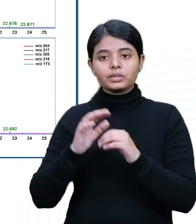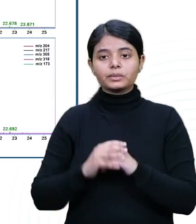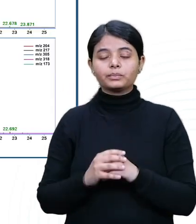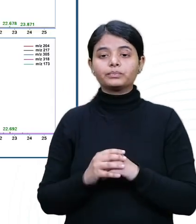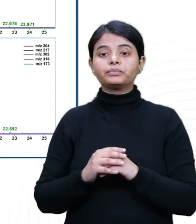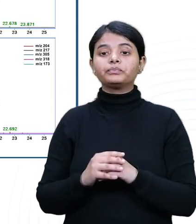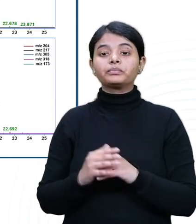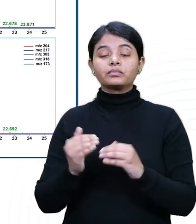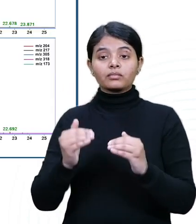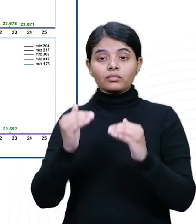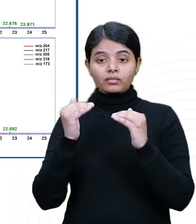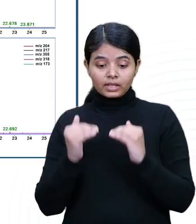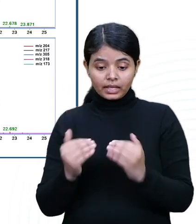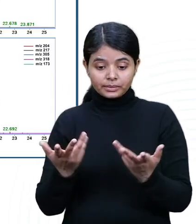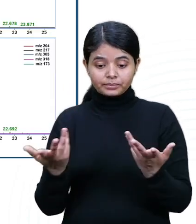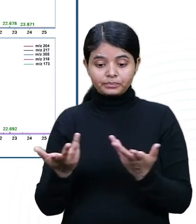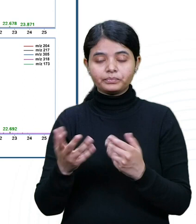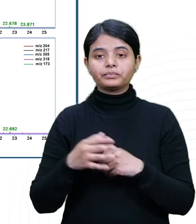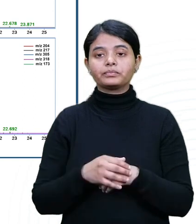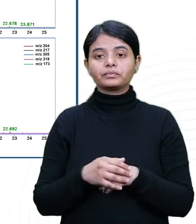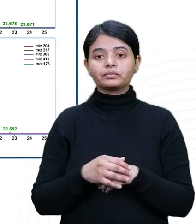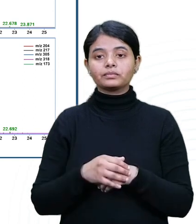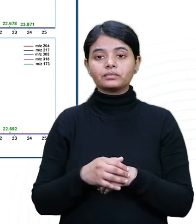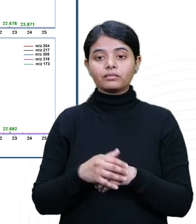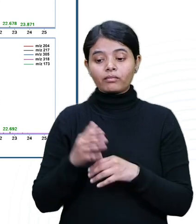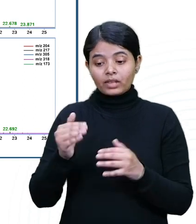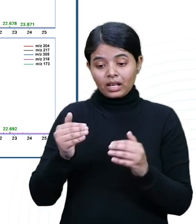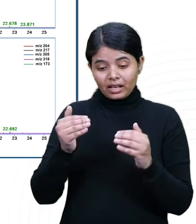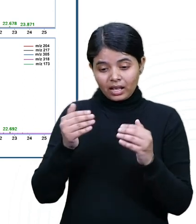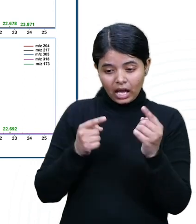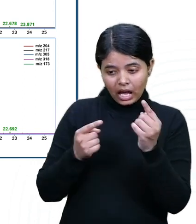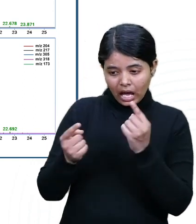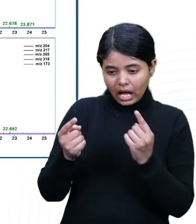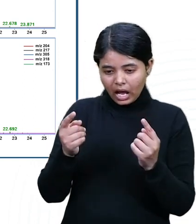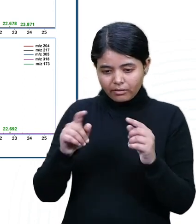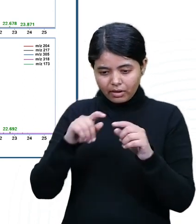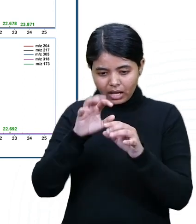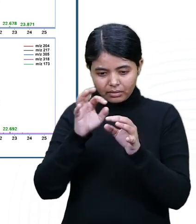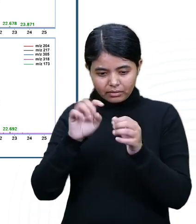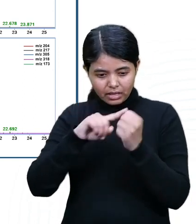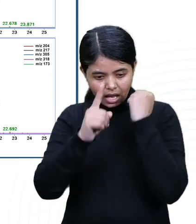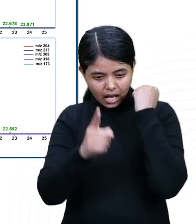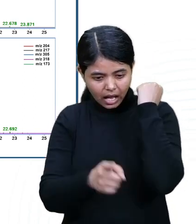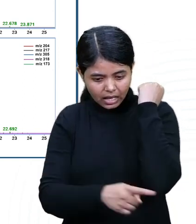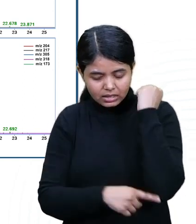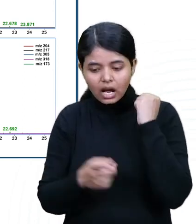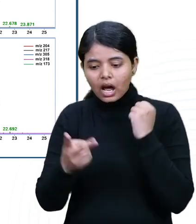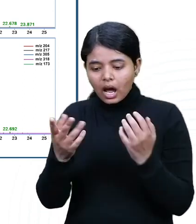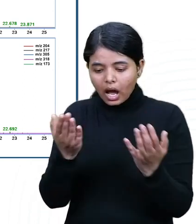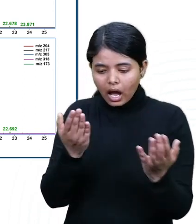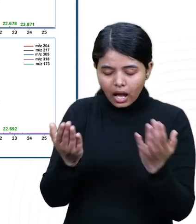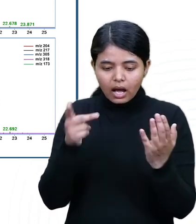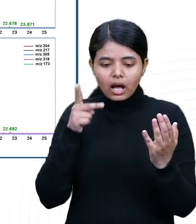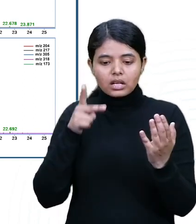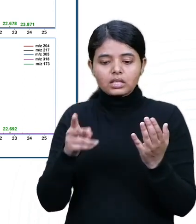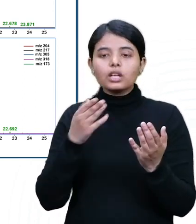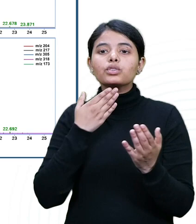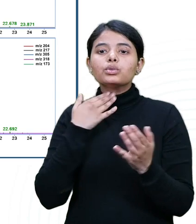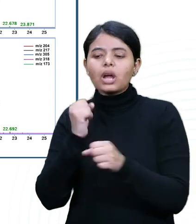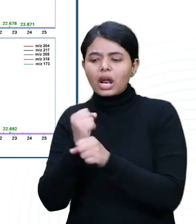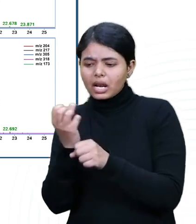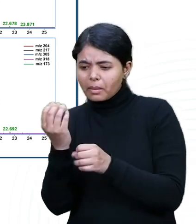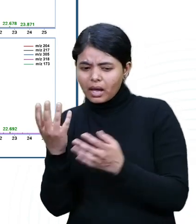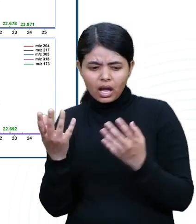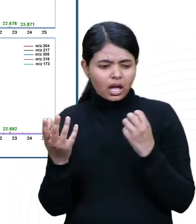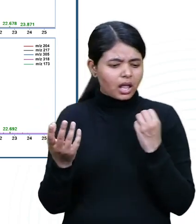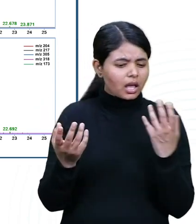So this is exactly what we did with TBGT10 glycan samples. I did the extraction and generated the glycopeptides of TBGT10 and